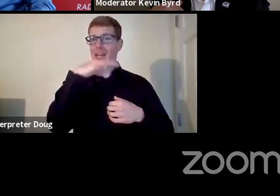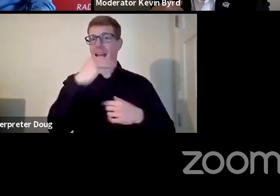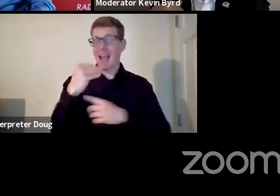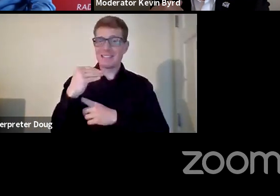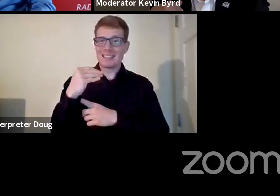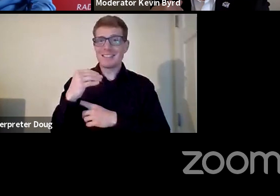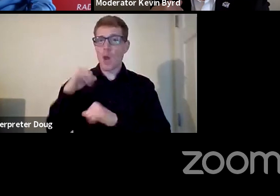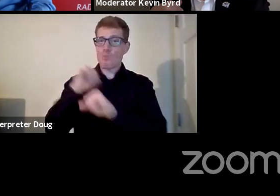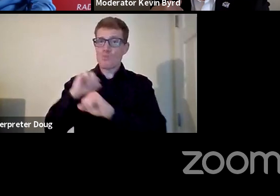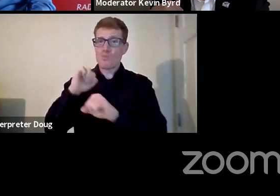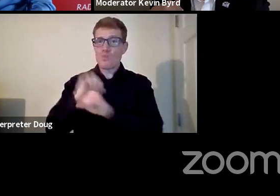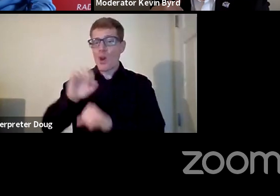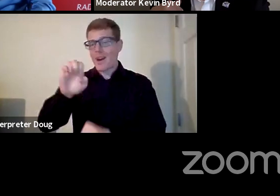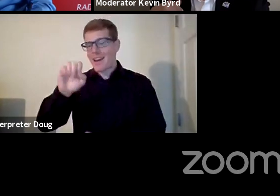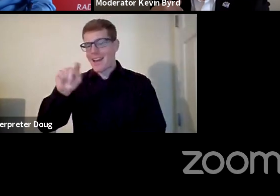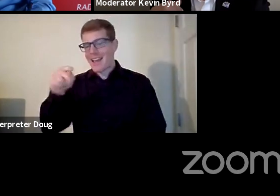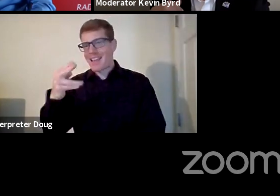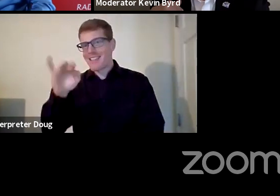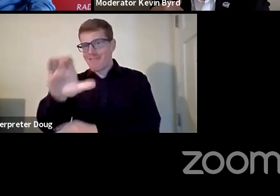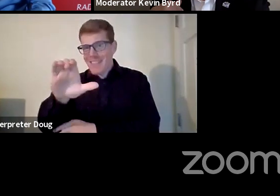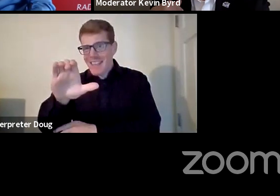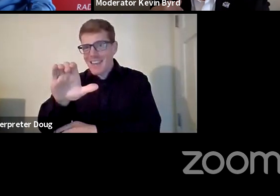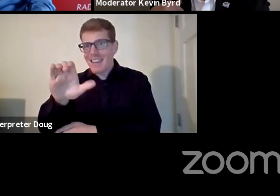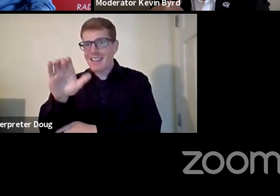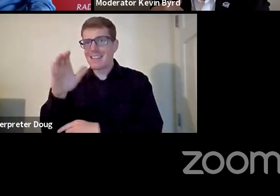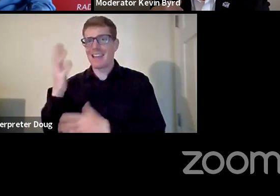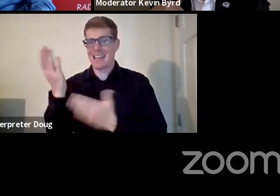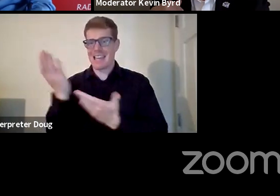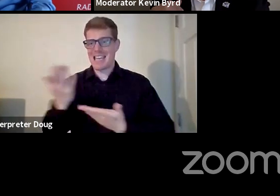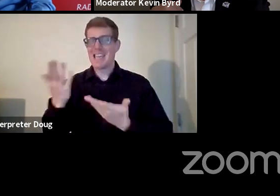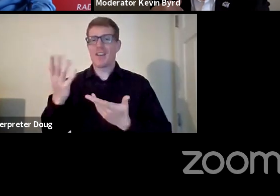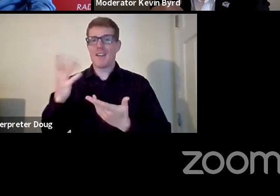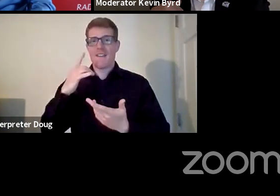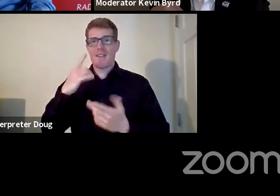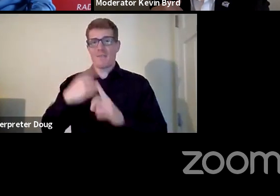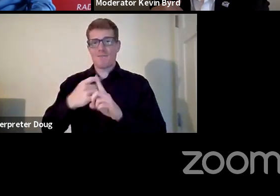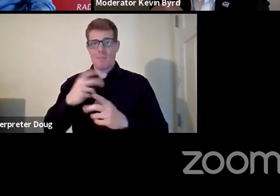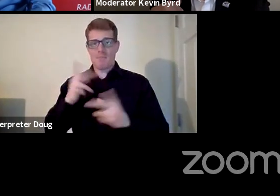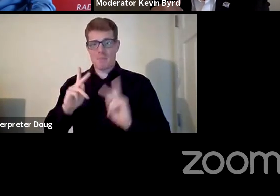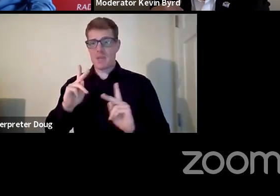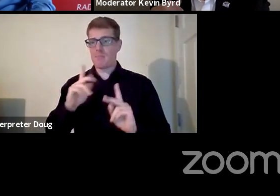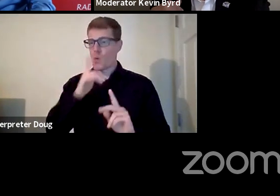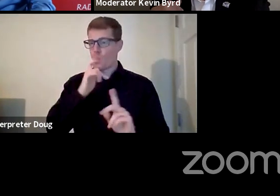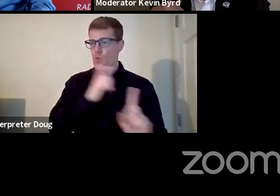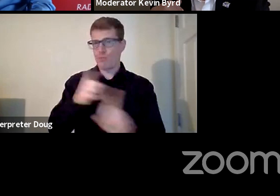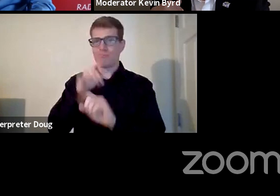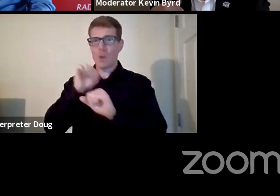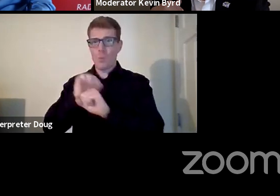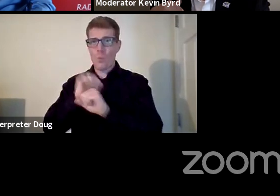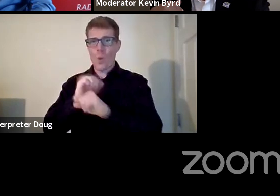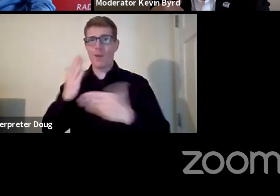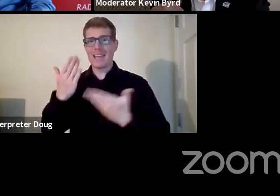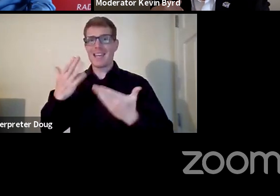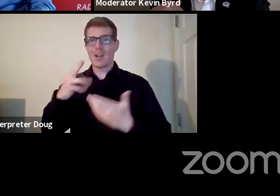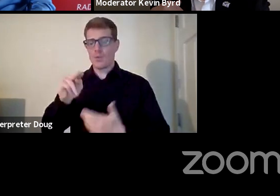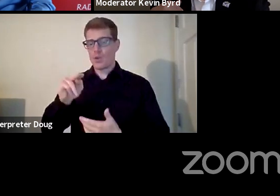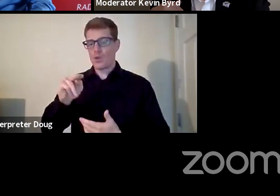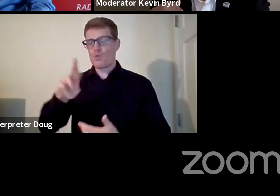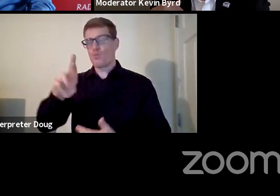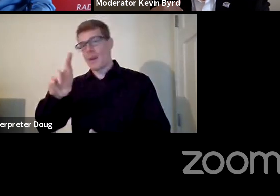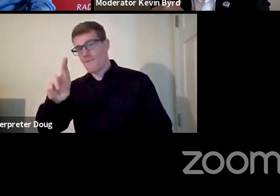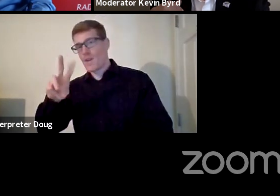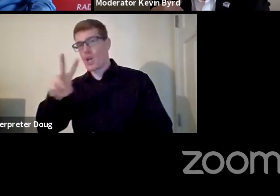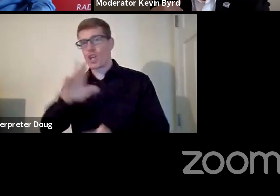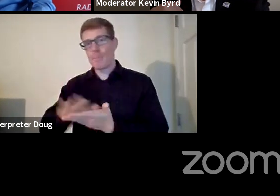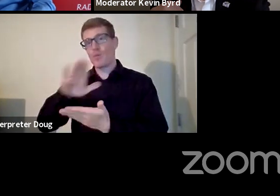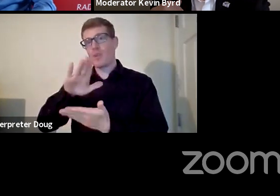New River Community College. They're very much a, you know, what do we need to do? Let's get it done type of